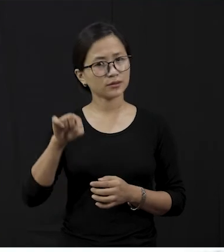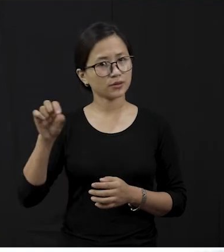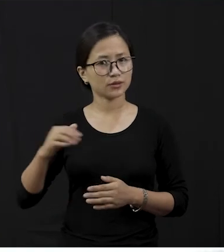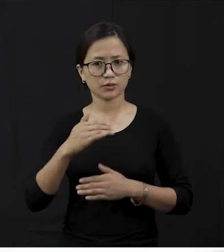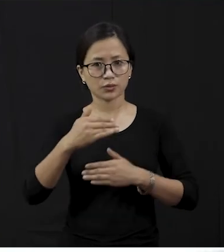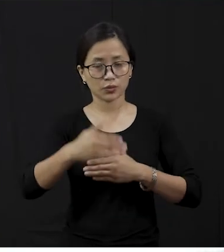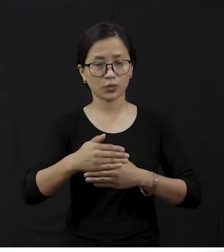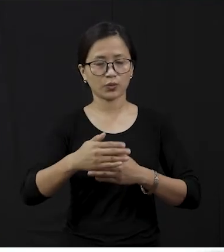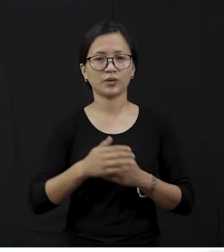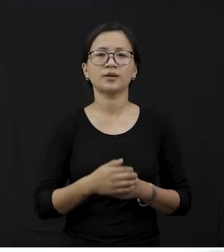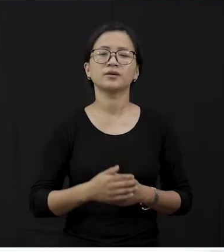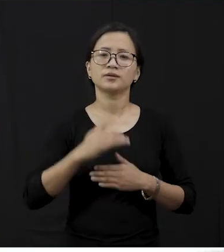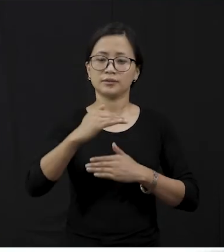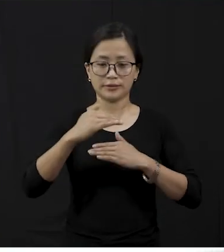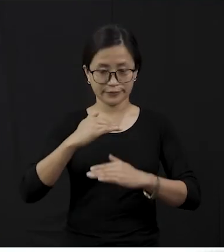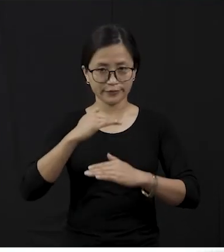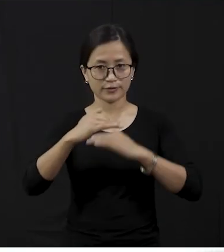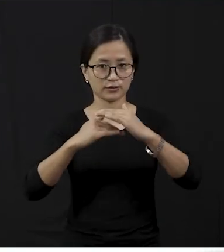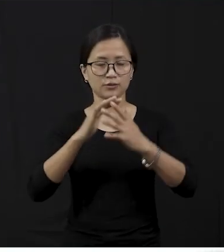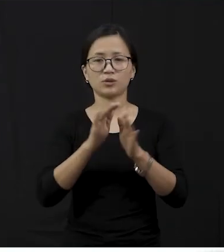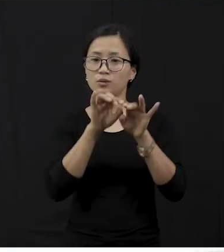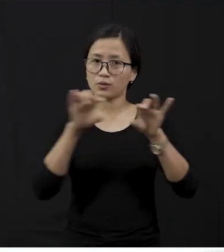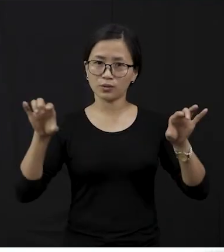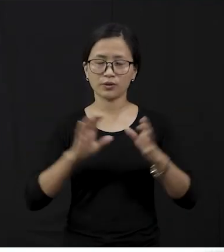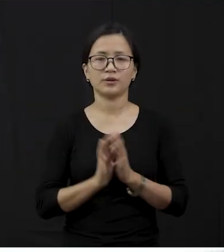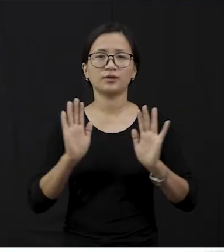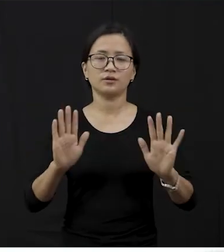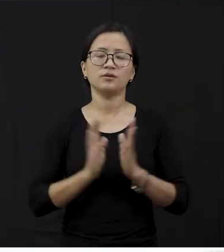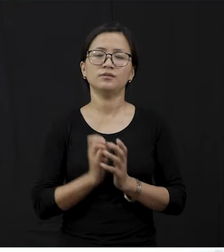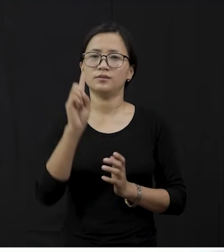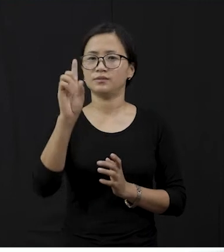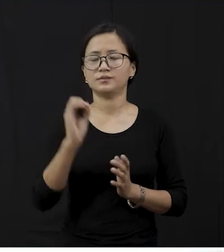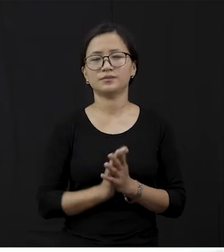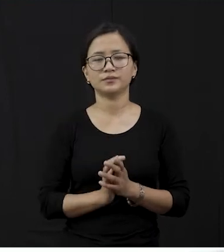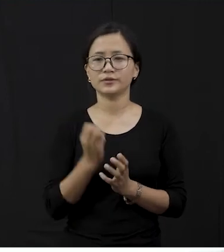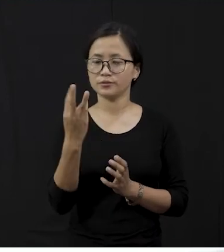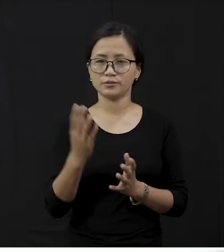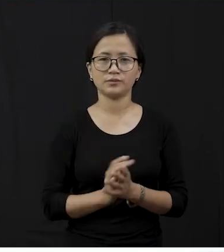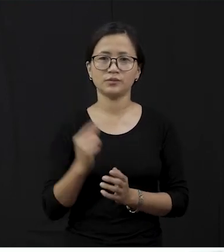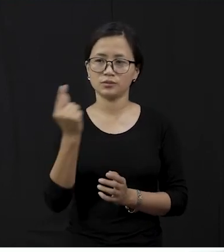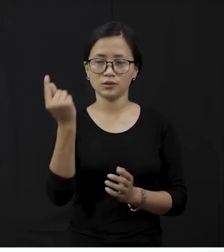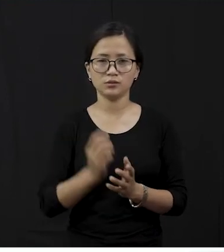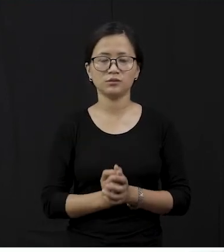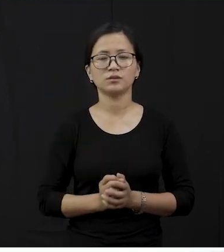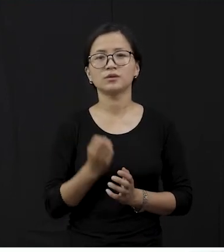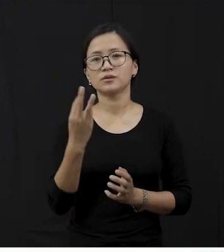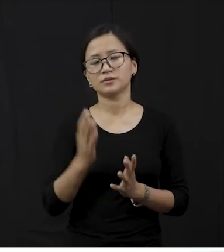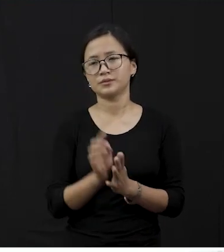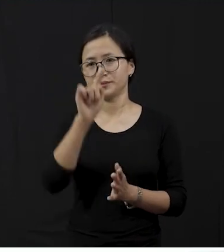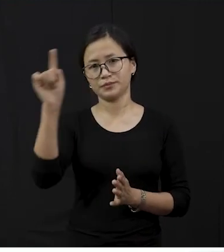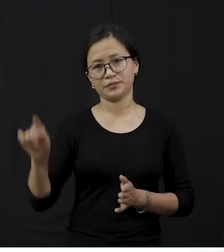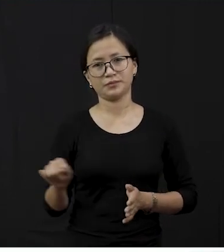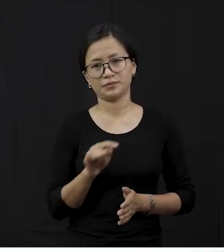10 numbers. Okay, each row has 10 numbers. You can subtract numbers by using a number